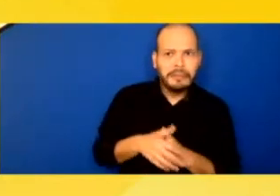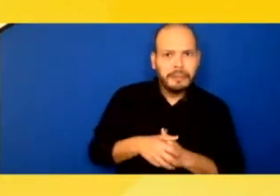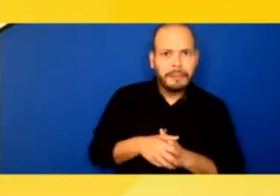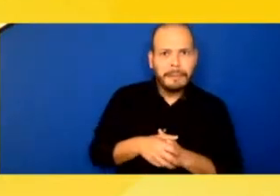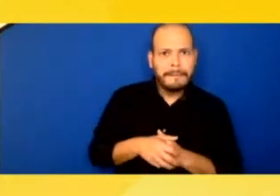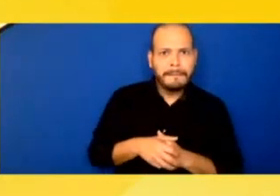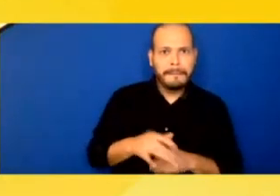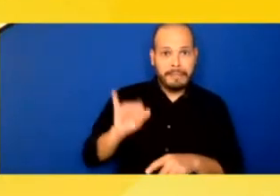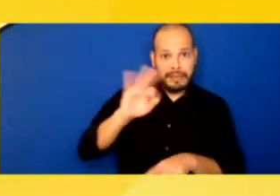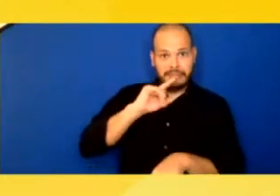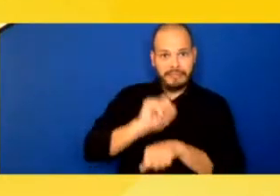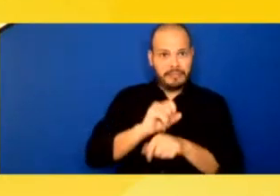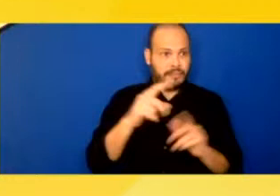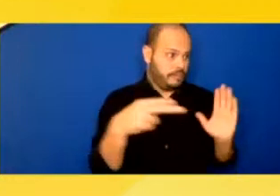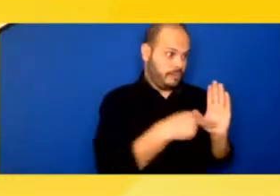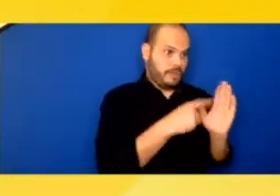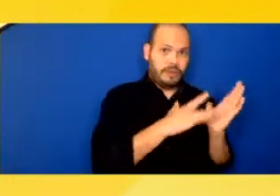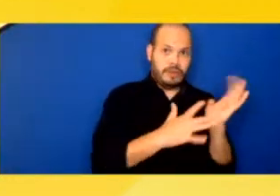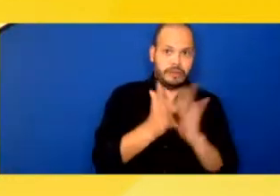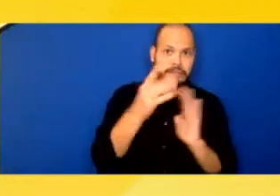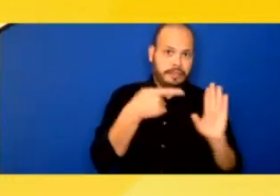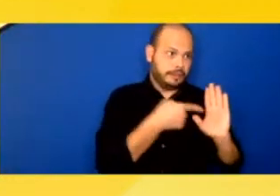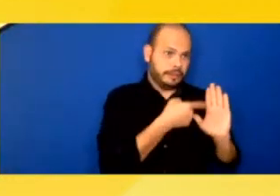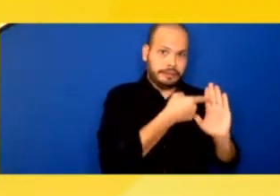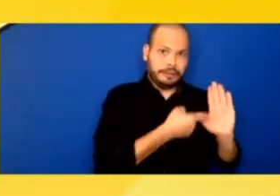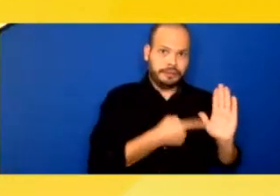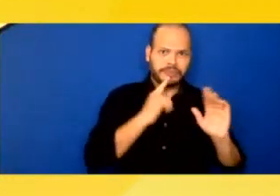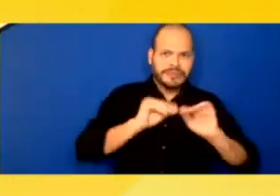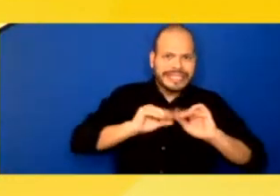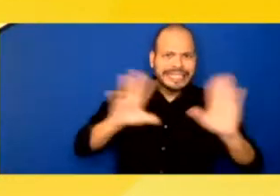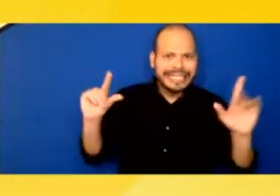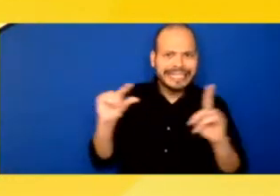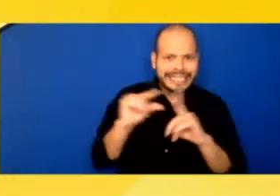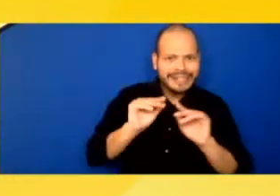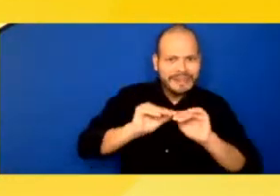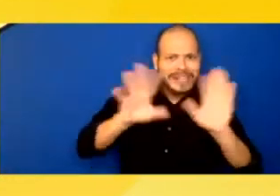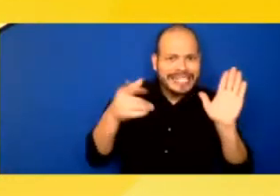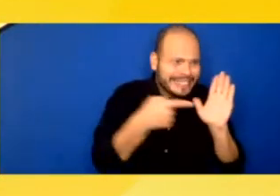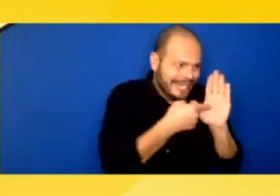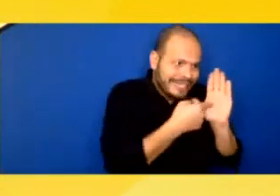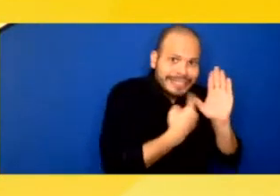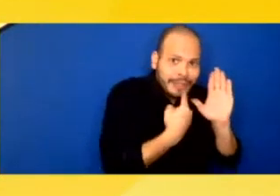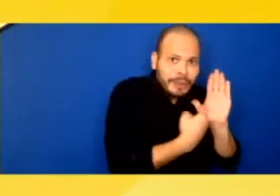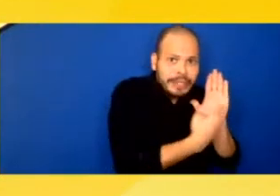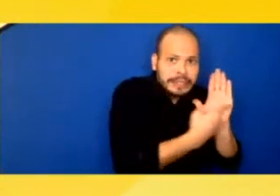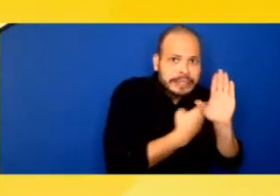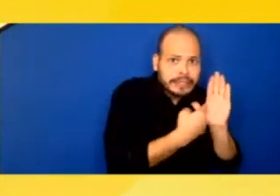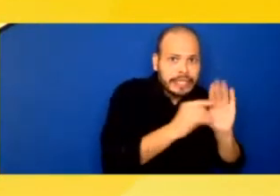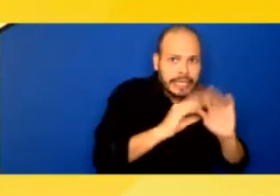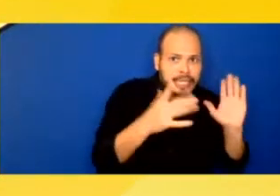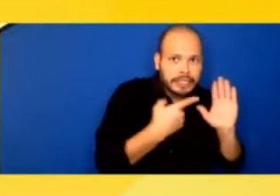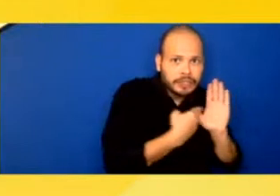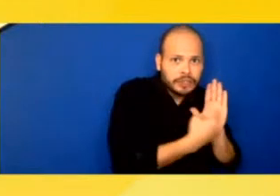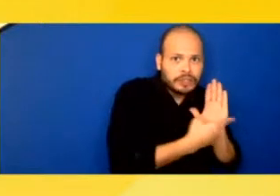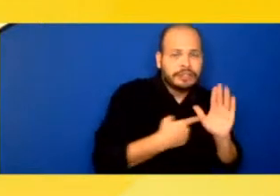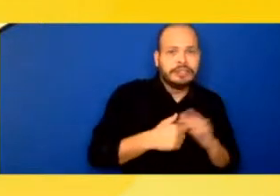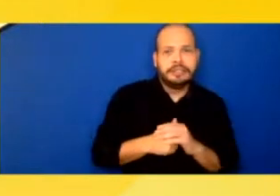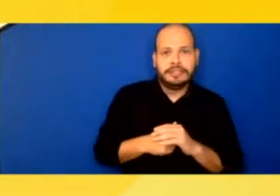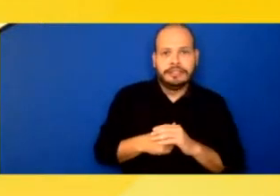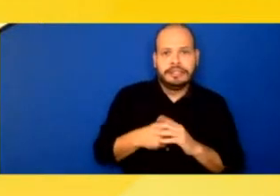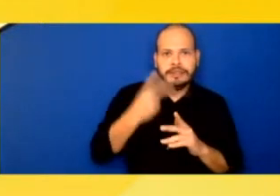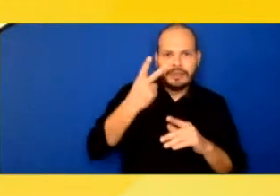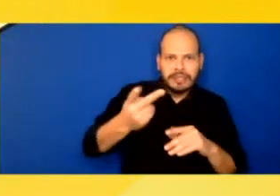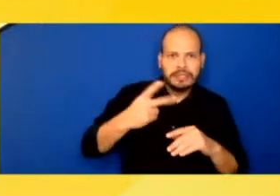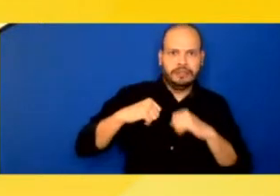must mobilize and organize and register and educate people for a movement that votes. We must protect our votes and the polls. We